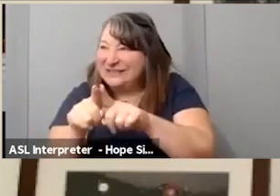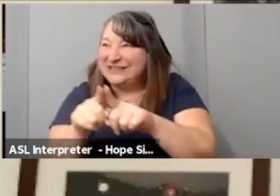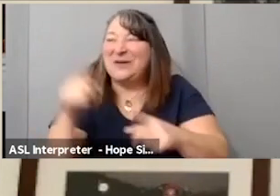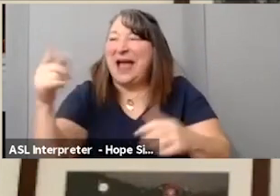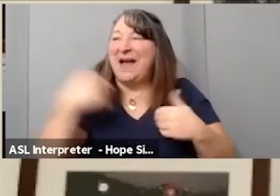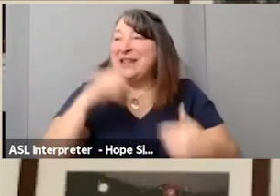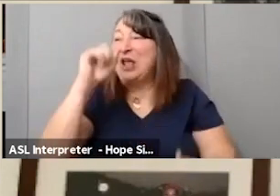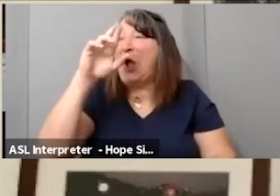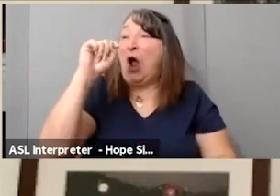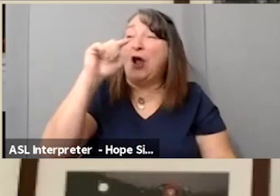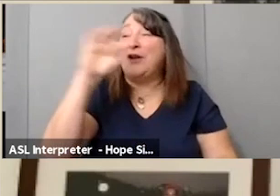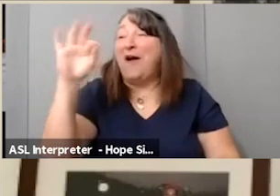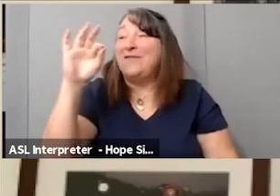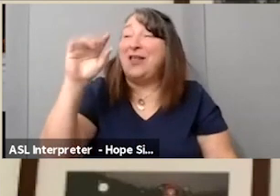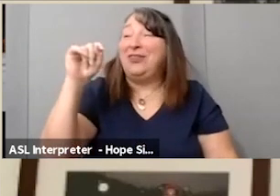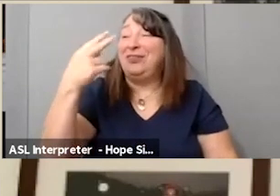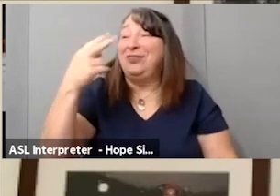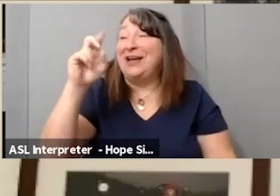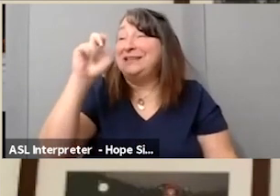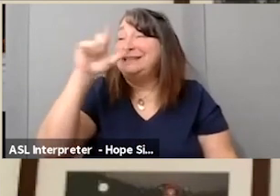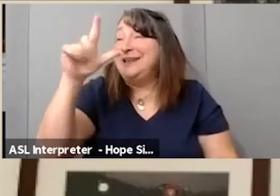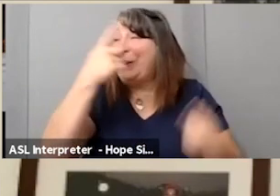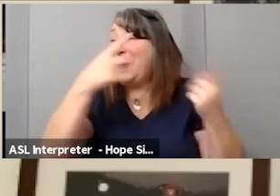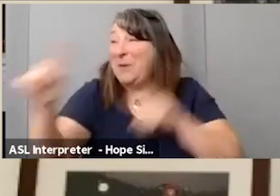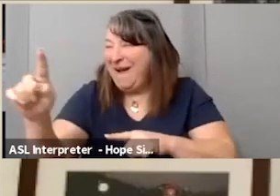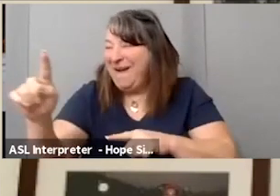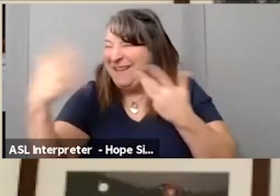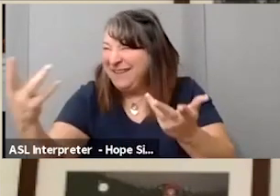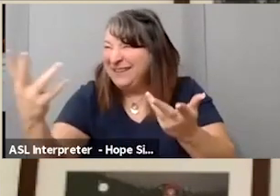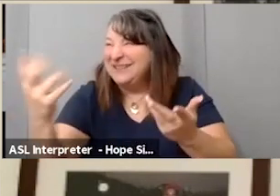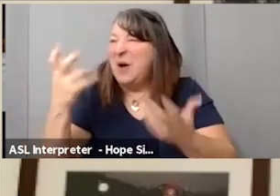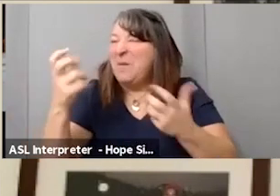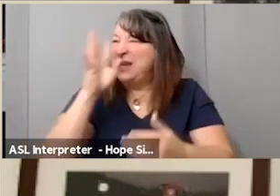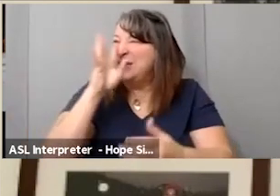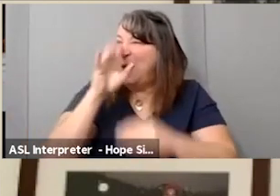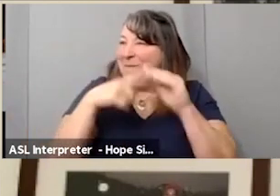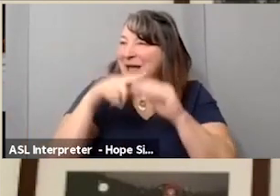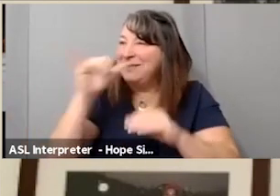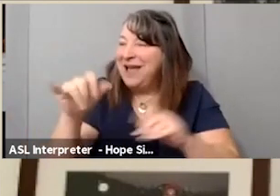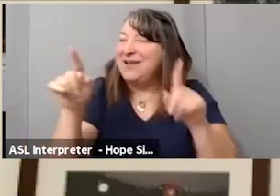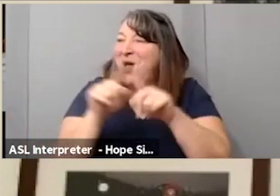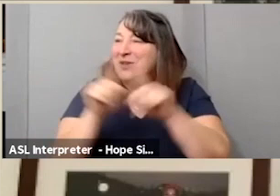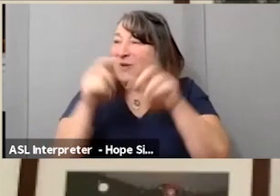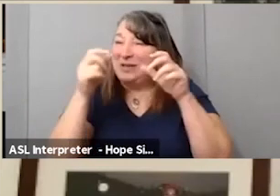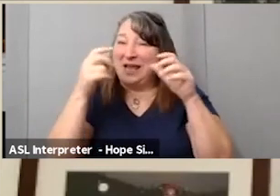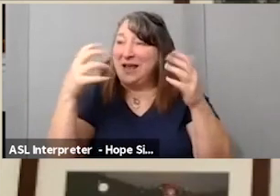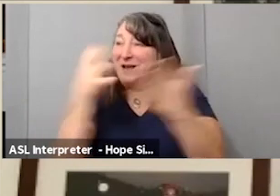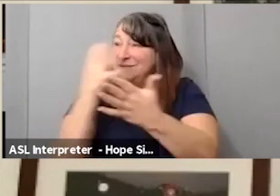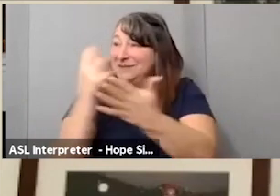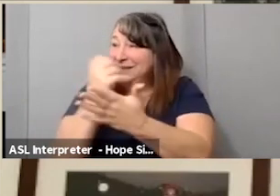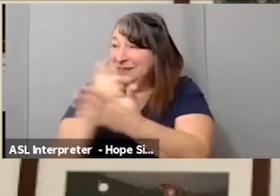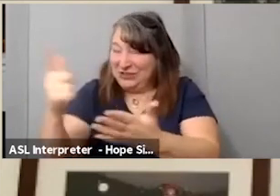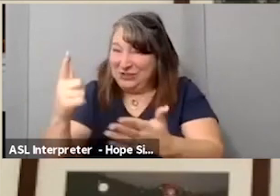on. So I do want to talk about that, and I want to talk about the opportunities that you're creating to tell authentic